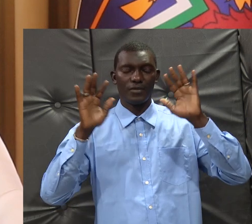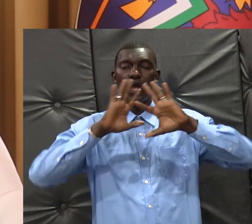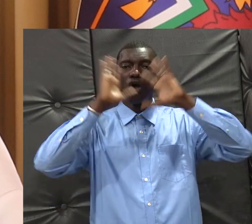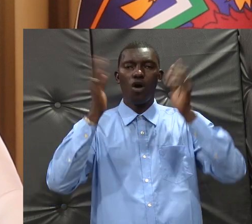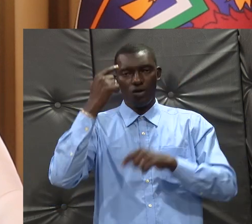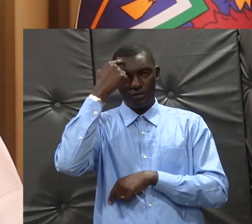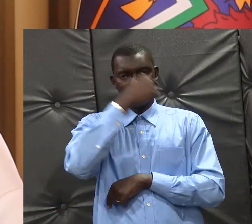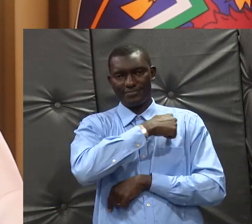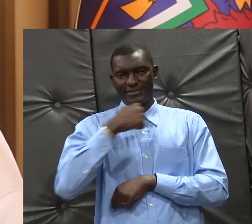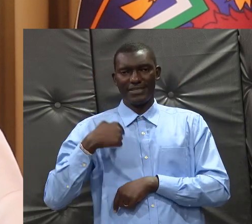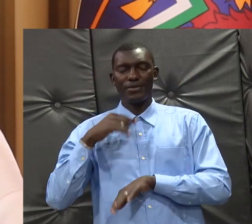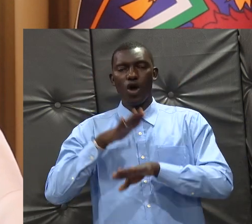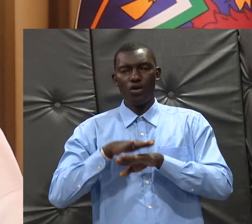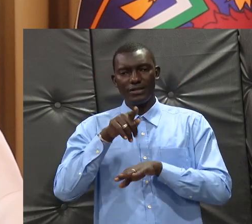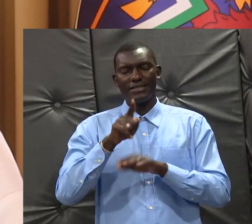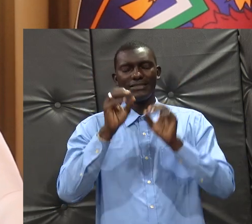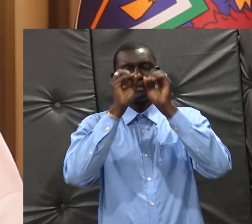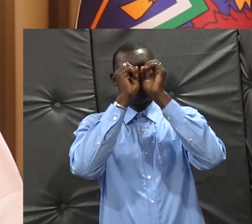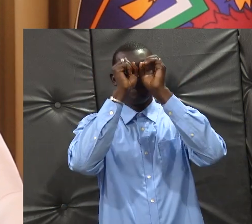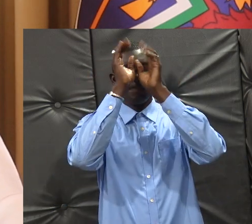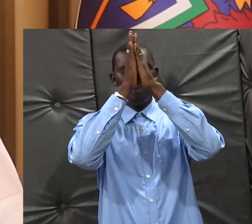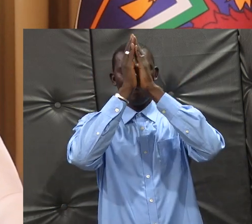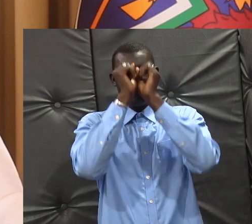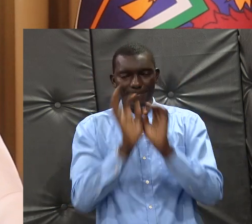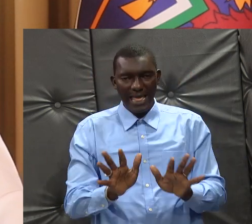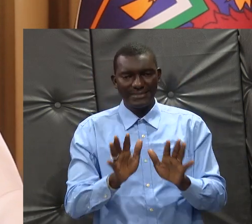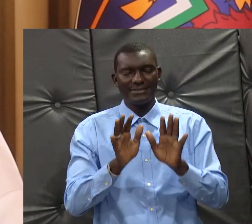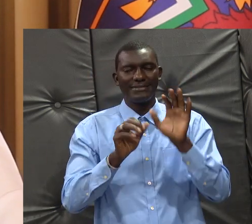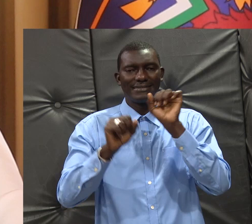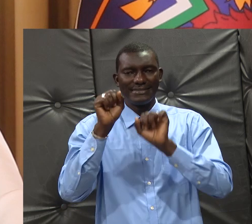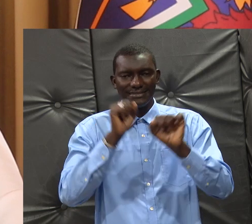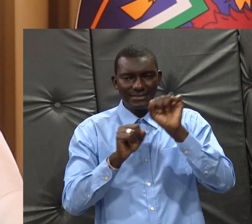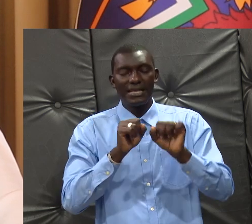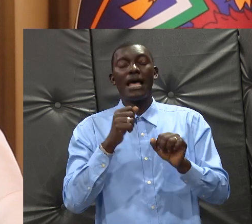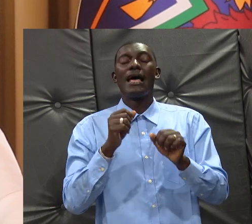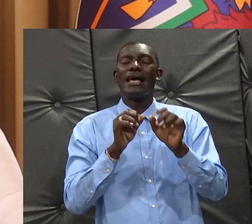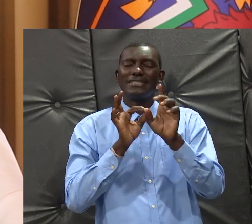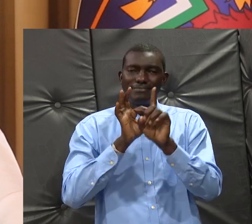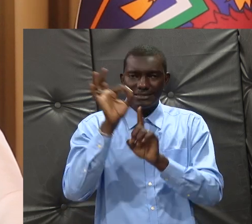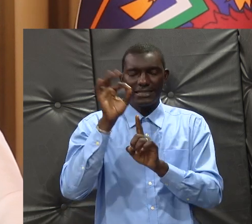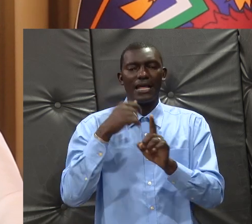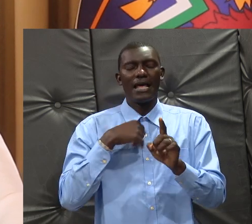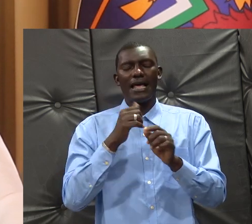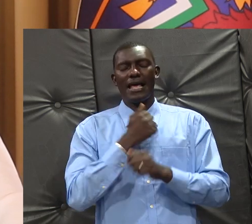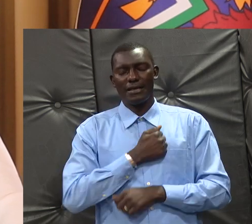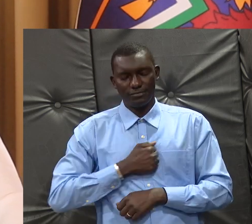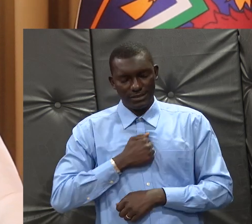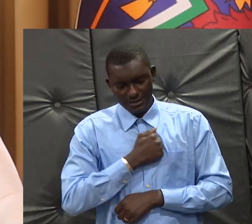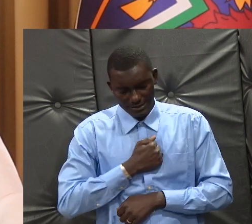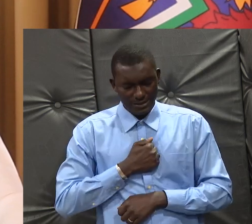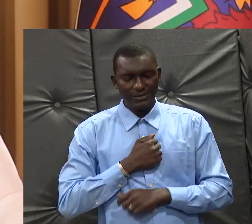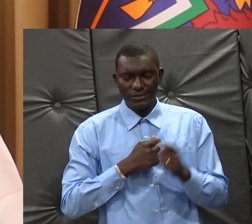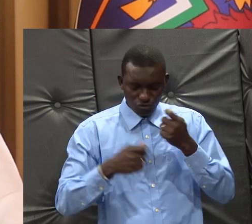invaluable contribution of the Christian community in the Gambia to the development of the country